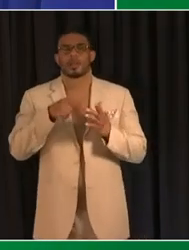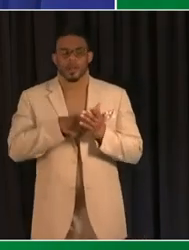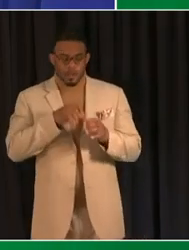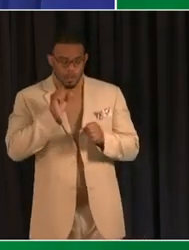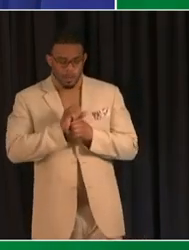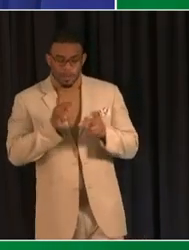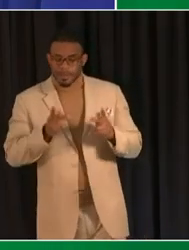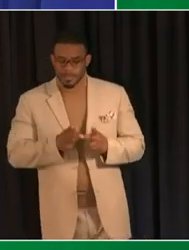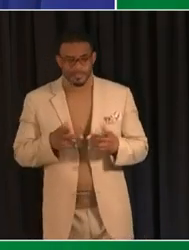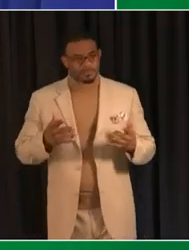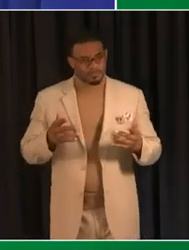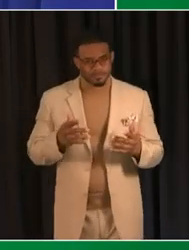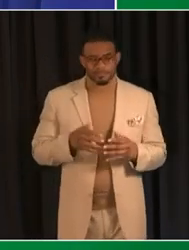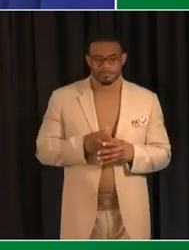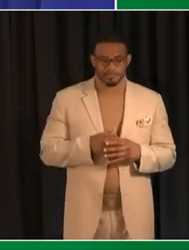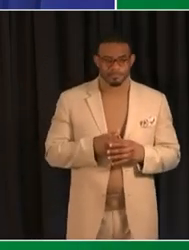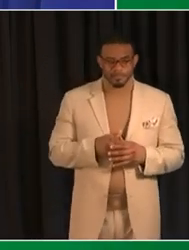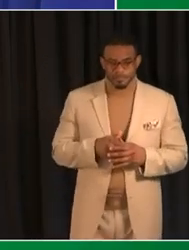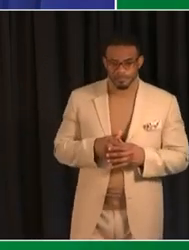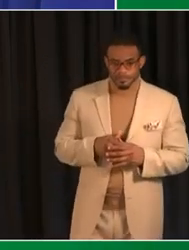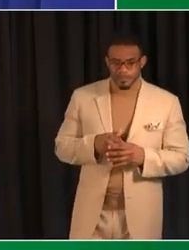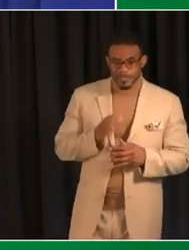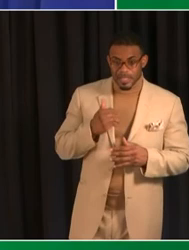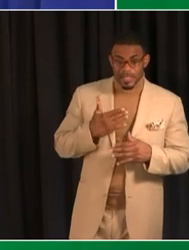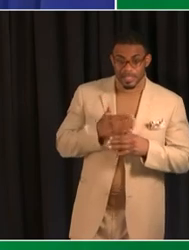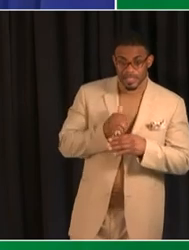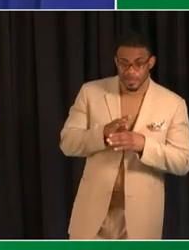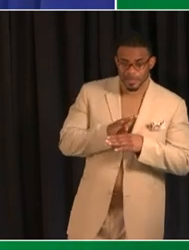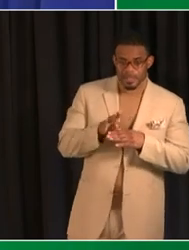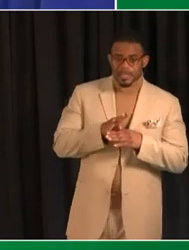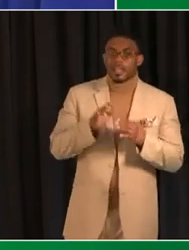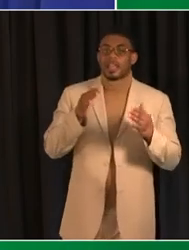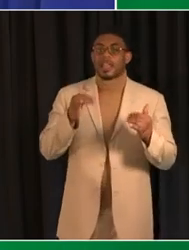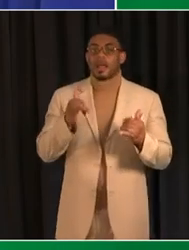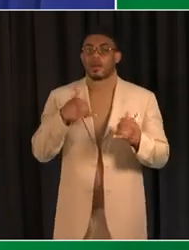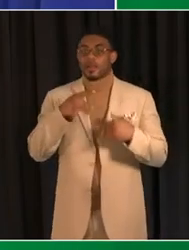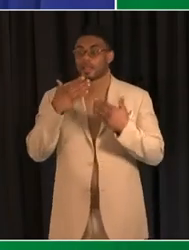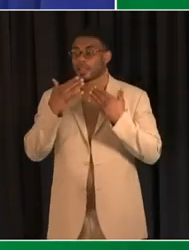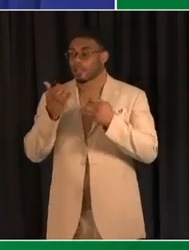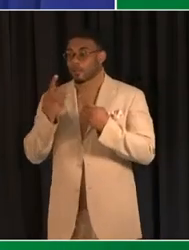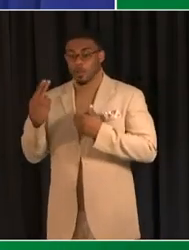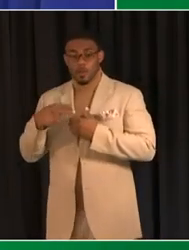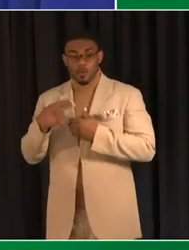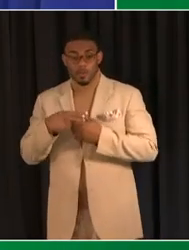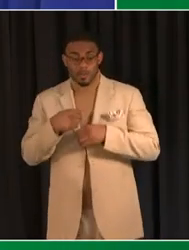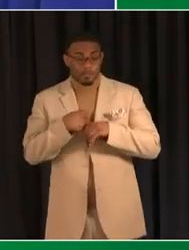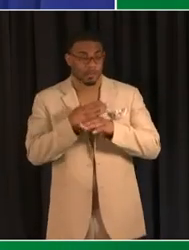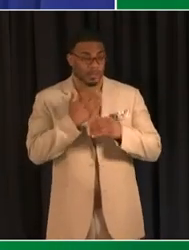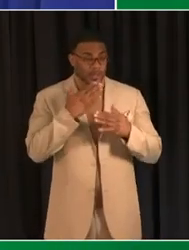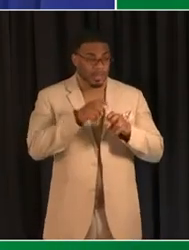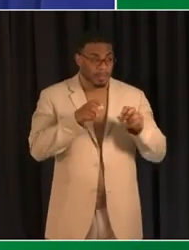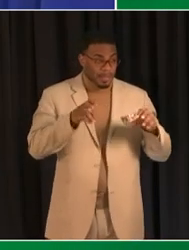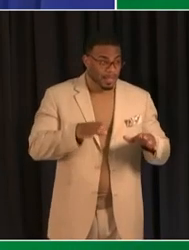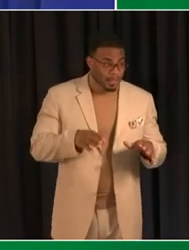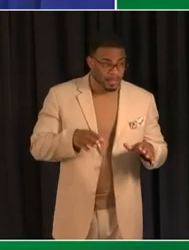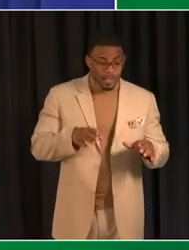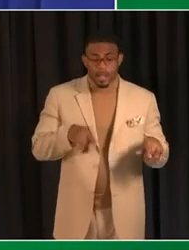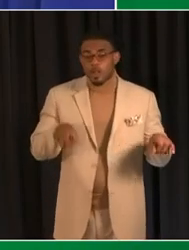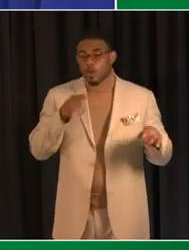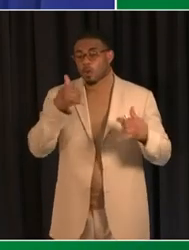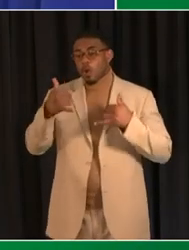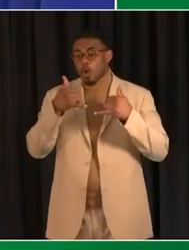as we talk about the workplace that is in the central business district. So with that, we want to thank everybody for joining us. We want to thank the